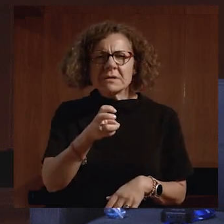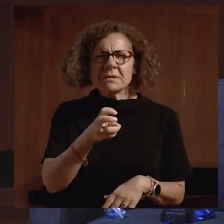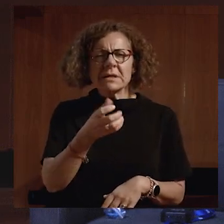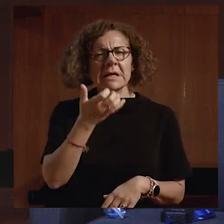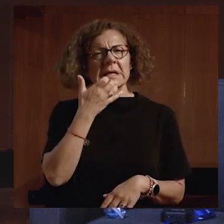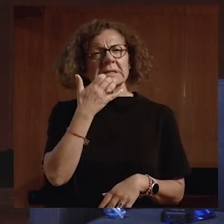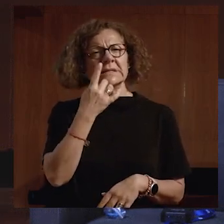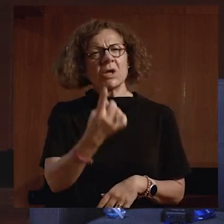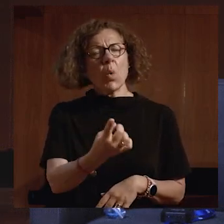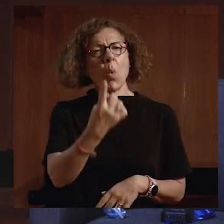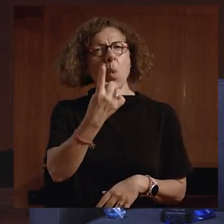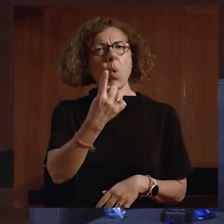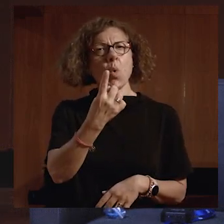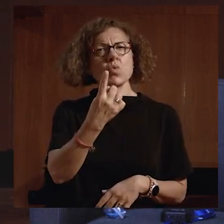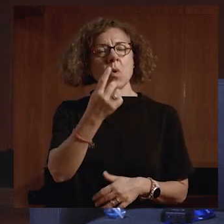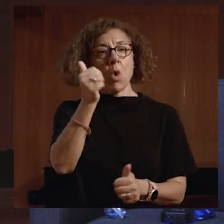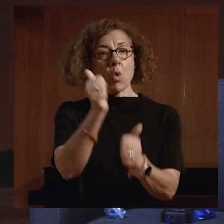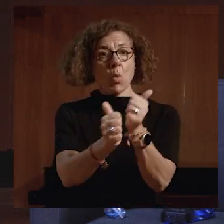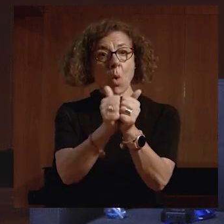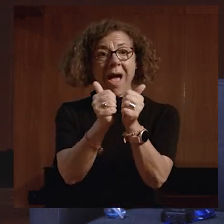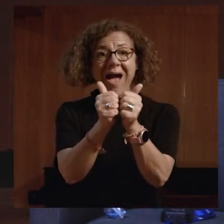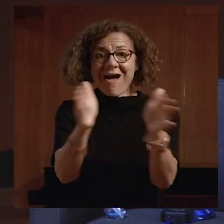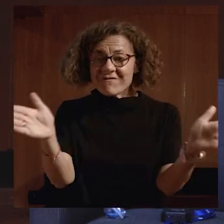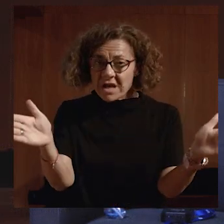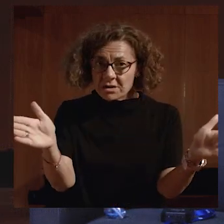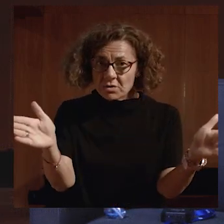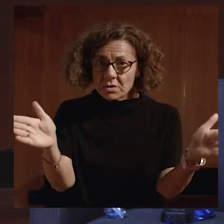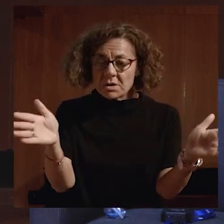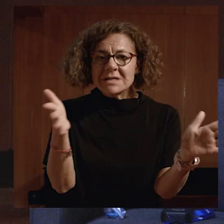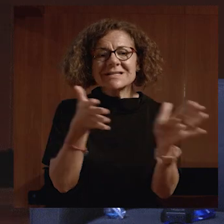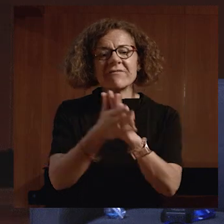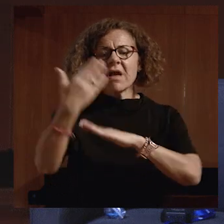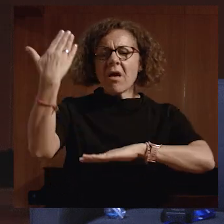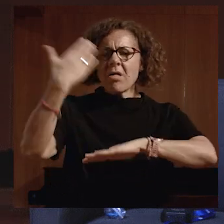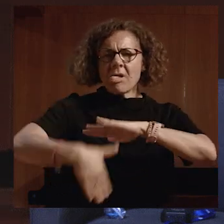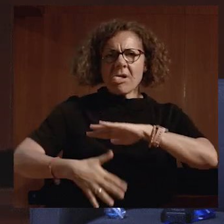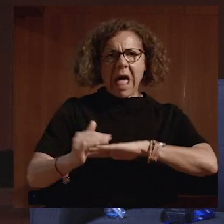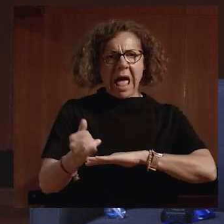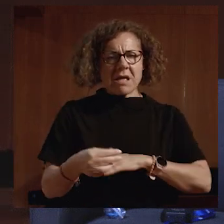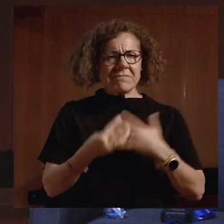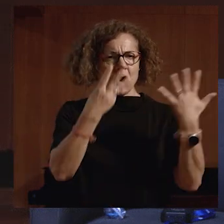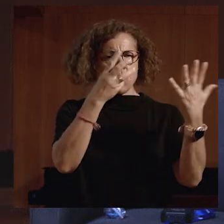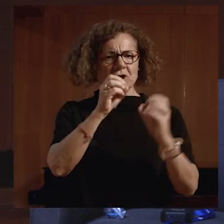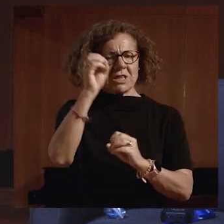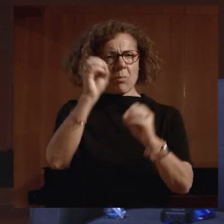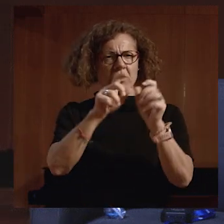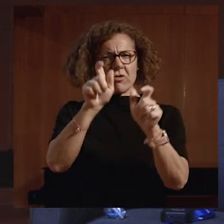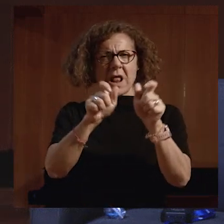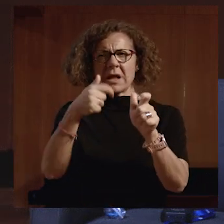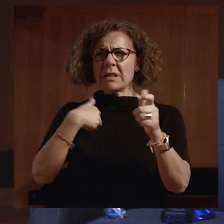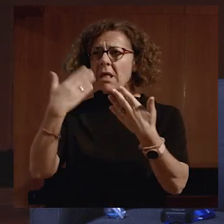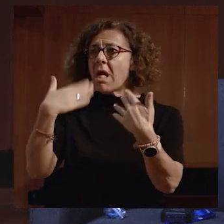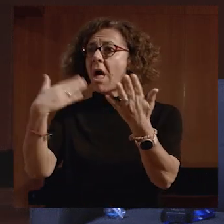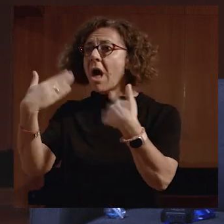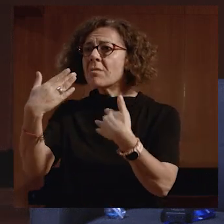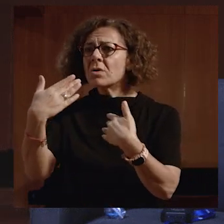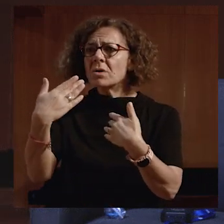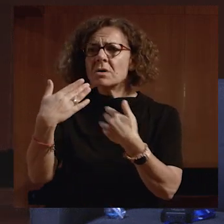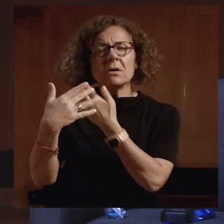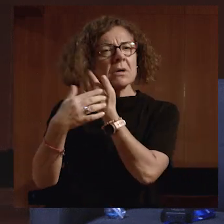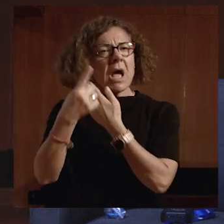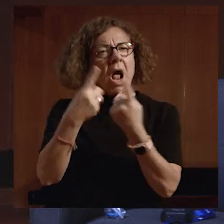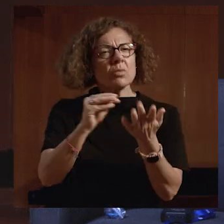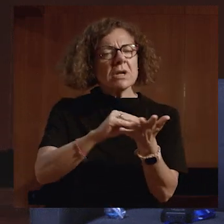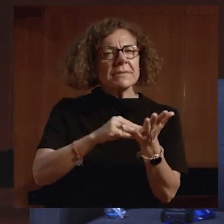may sound really obvious, but I would say 80% of the people I'm talking to at some point say, oh, I missed